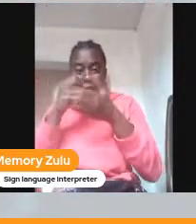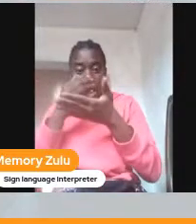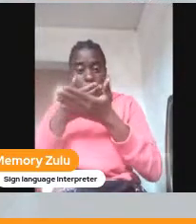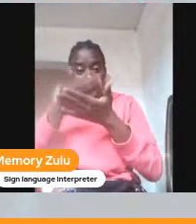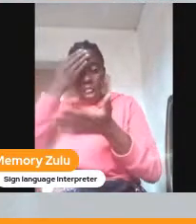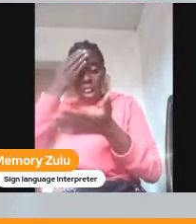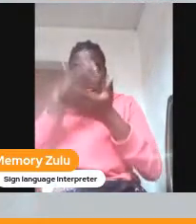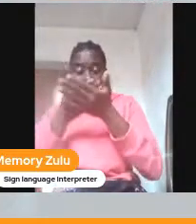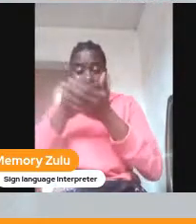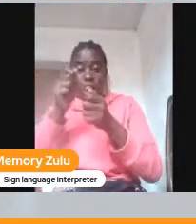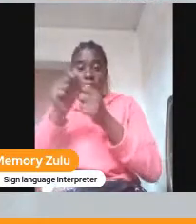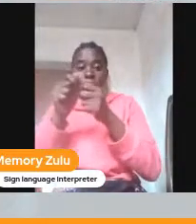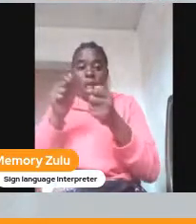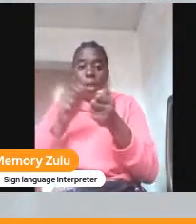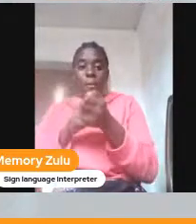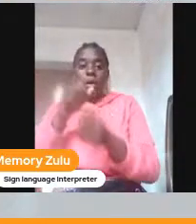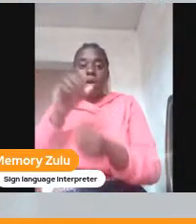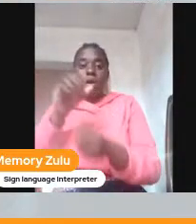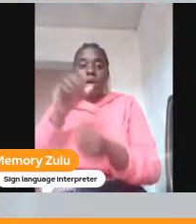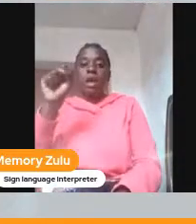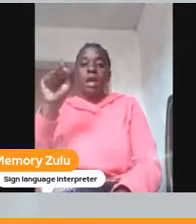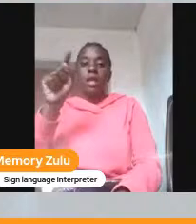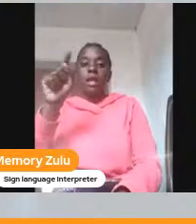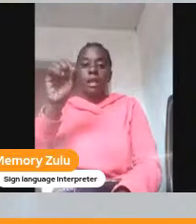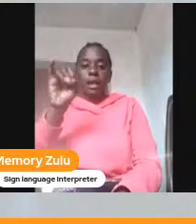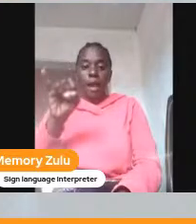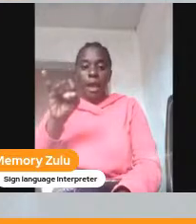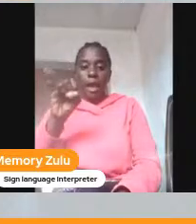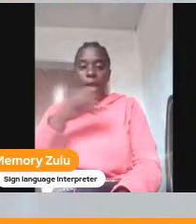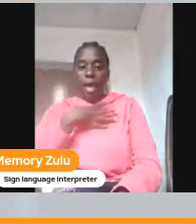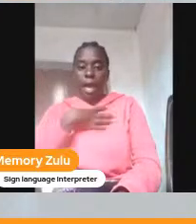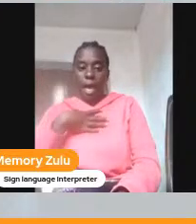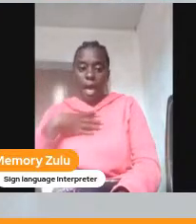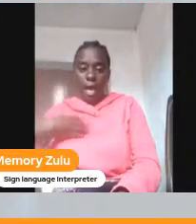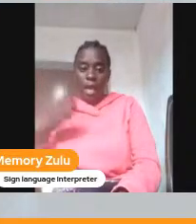have STI free in our community.